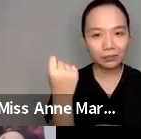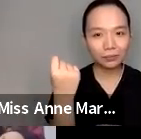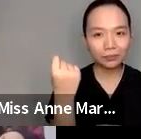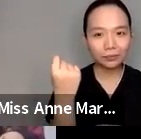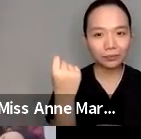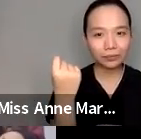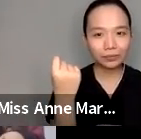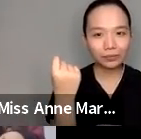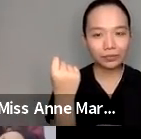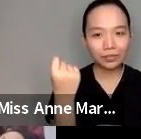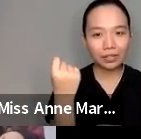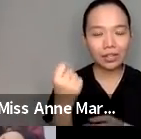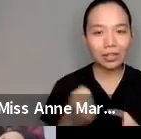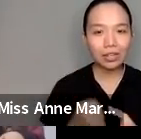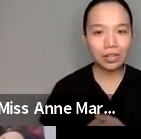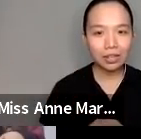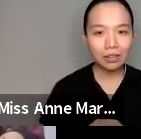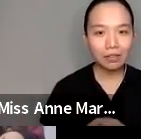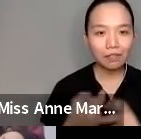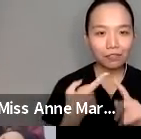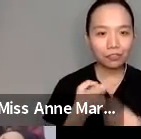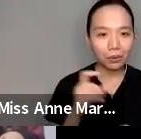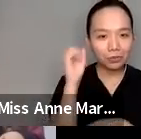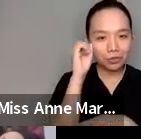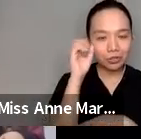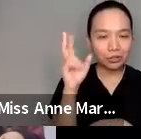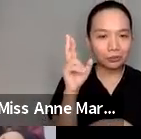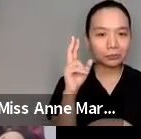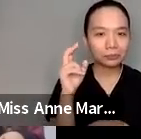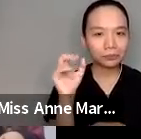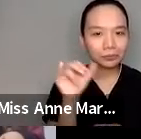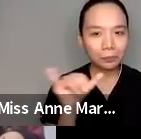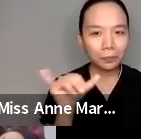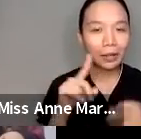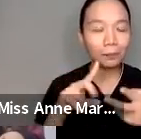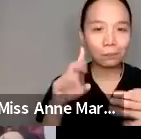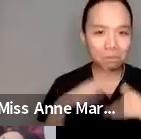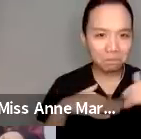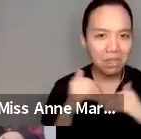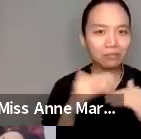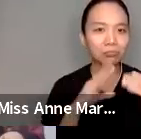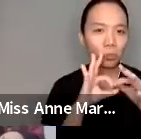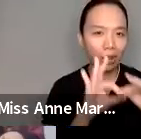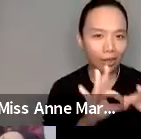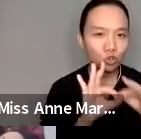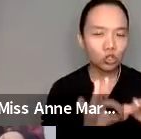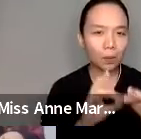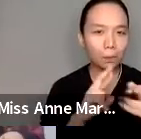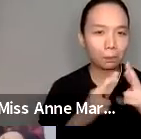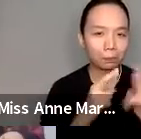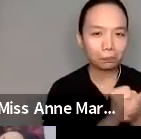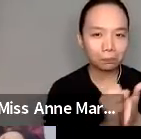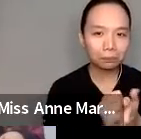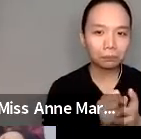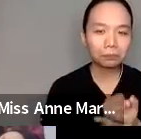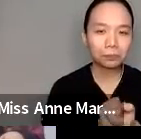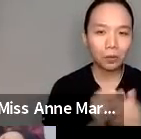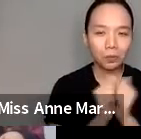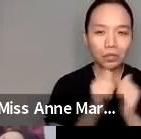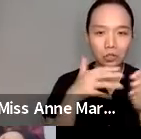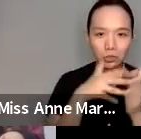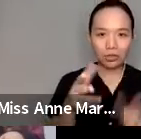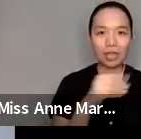or the suggestions from Surya to make the relationship between the students and